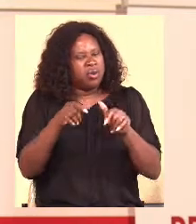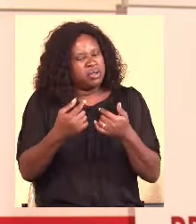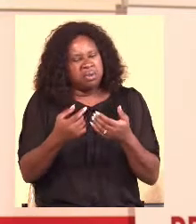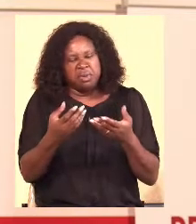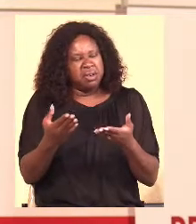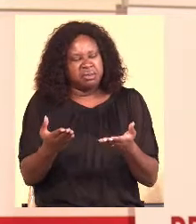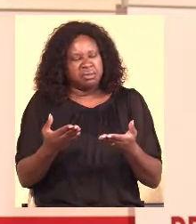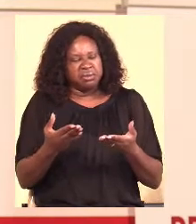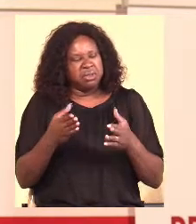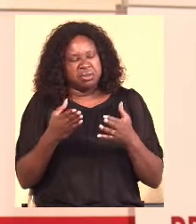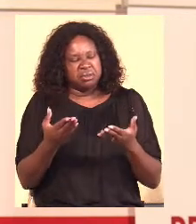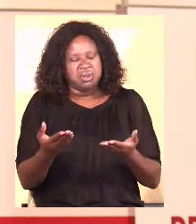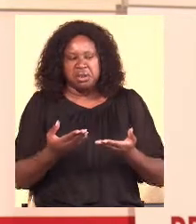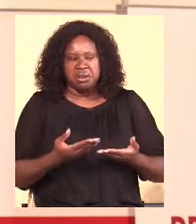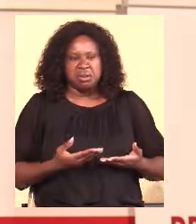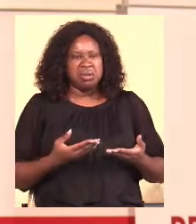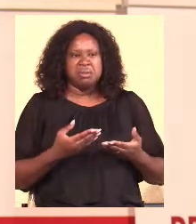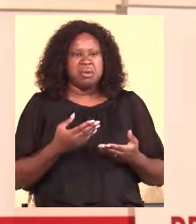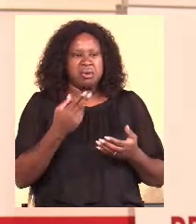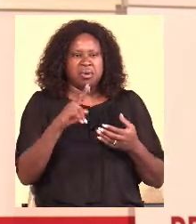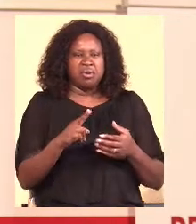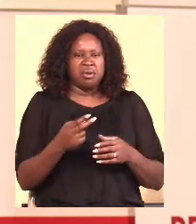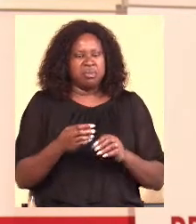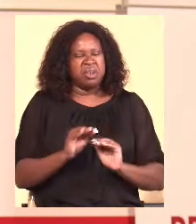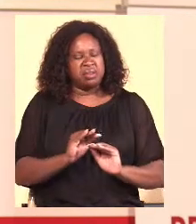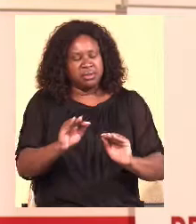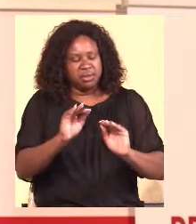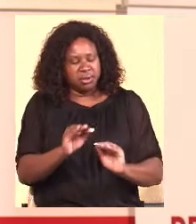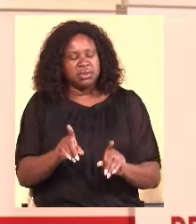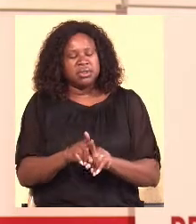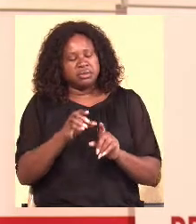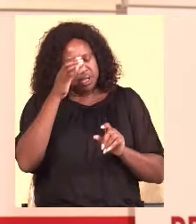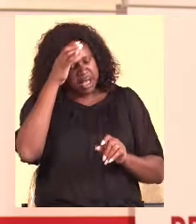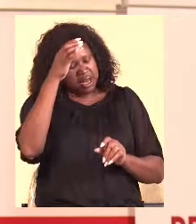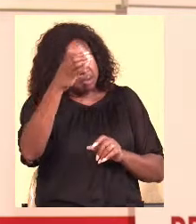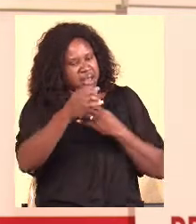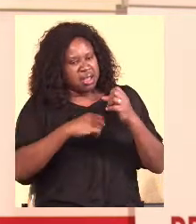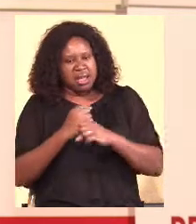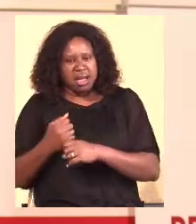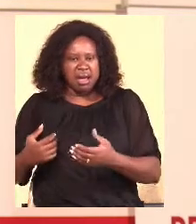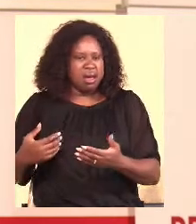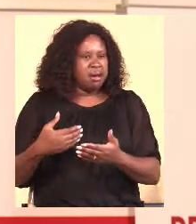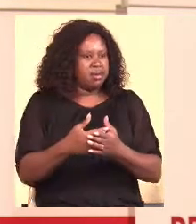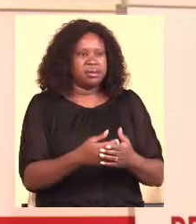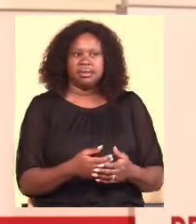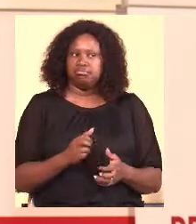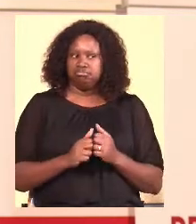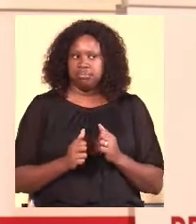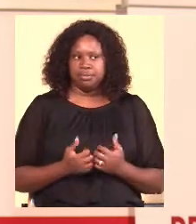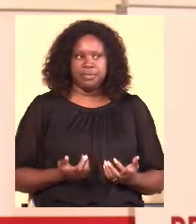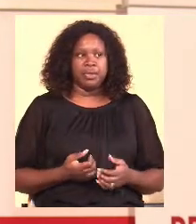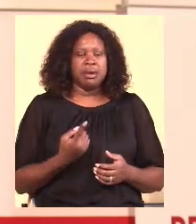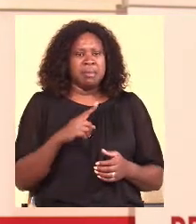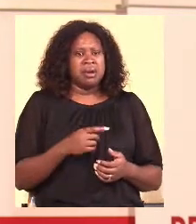the teaching and learning process, as well as to the entire academic year. However, in the face of